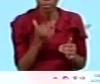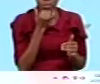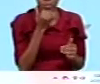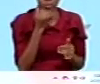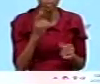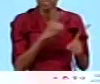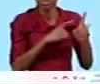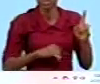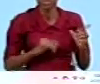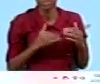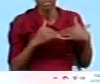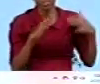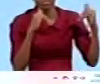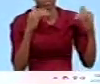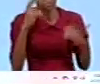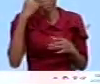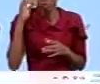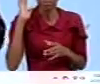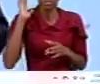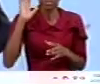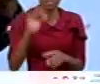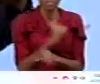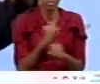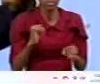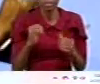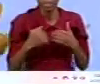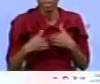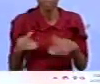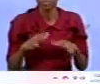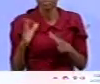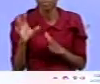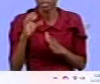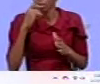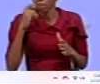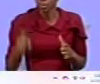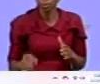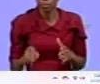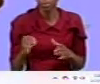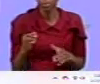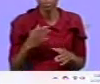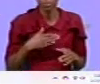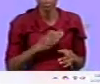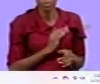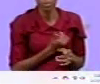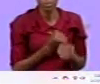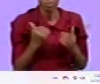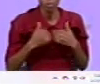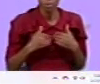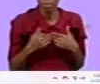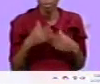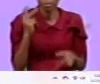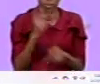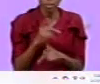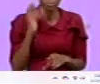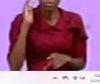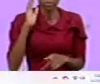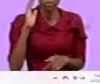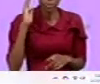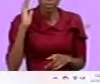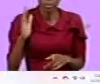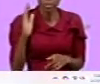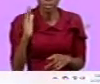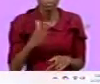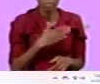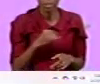kept thy testimonies, and I love them exceedingly. I've kept thy precepts and thy testimonies,